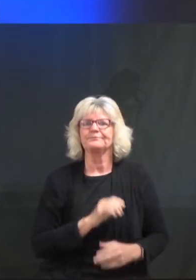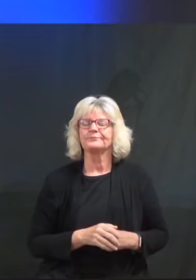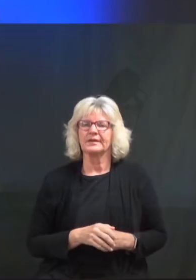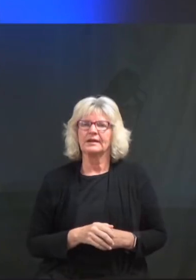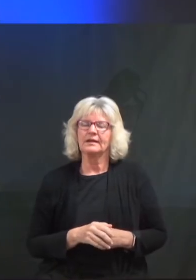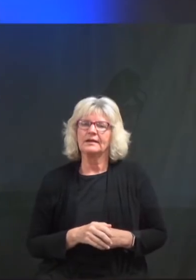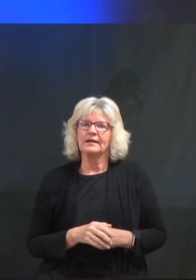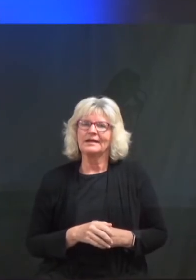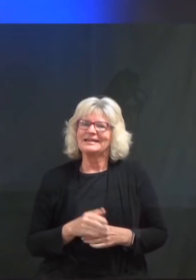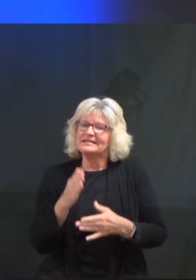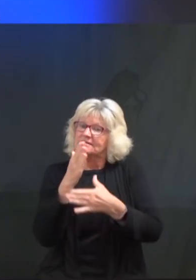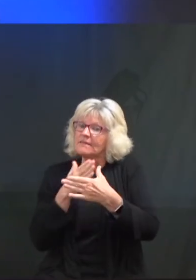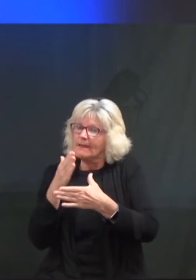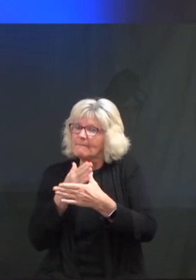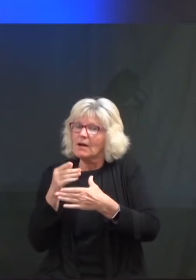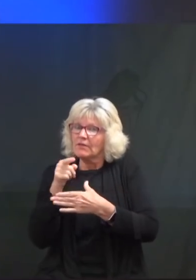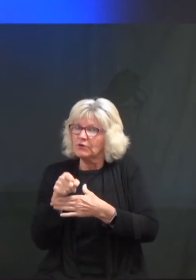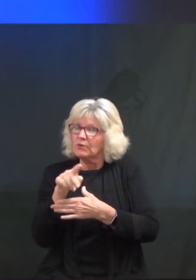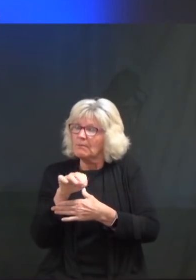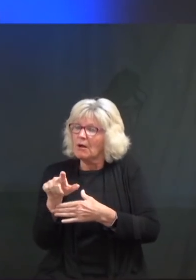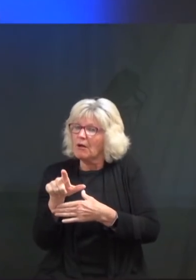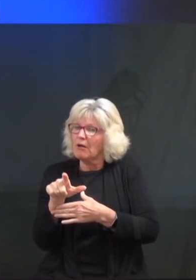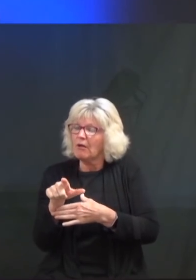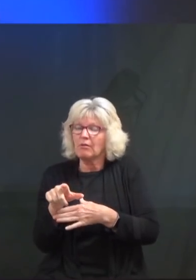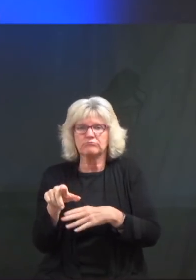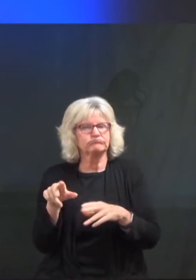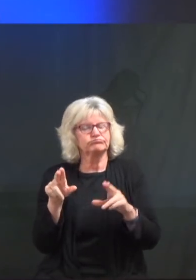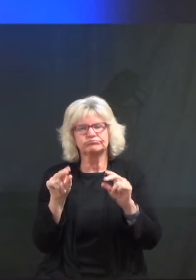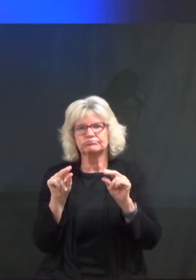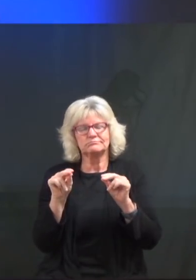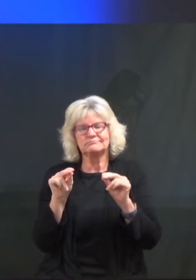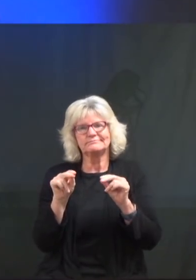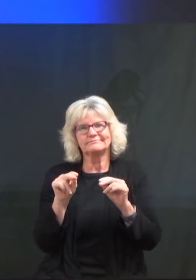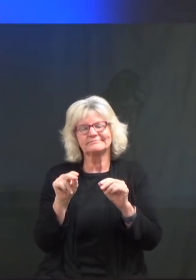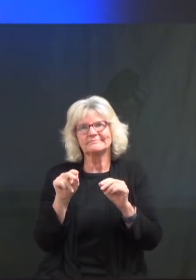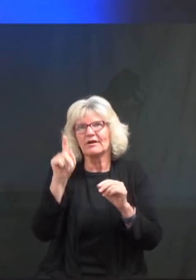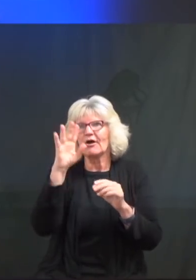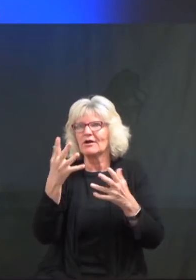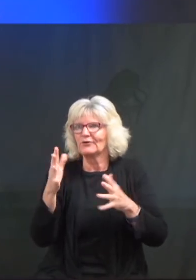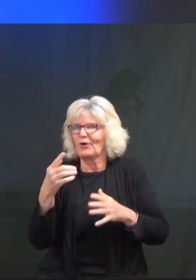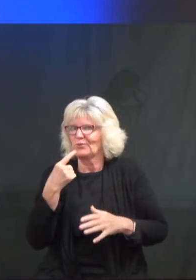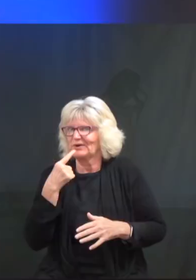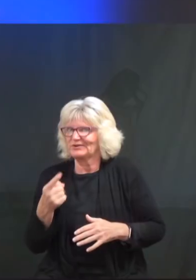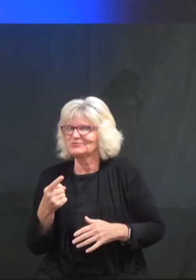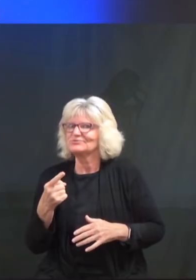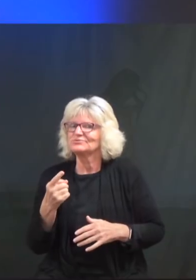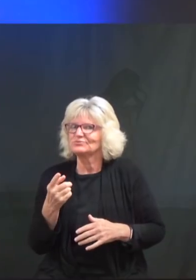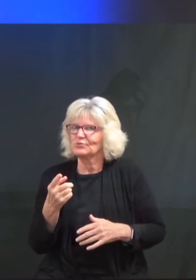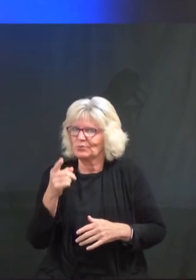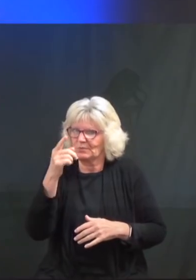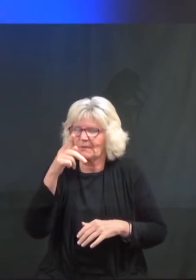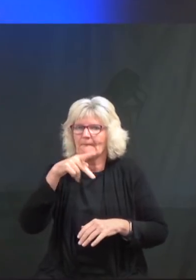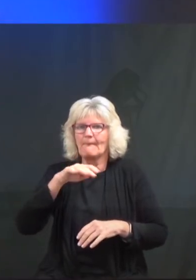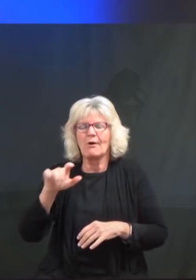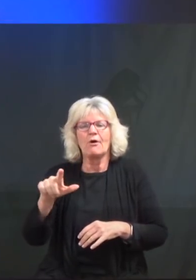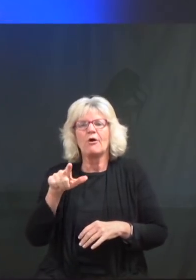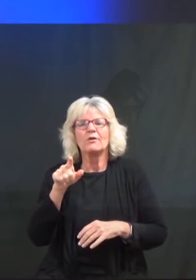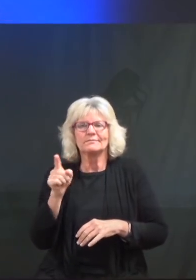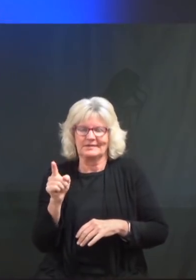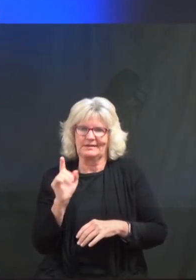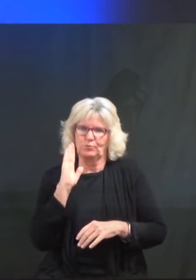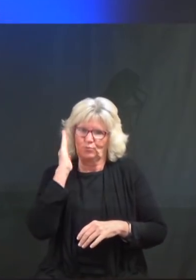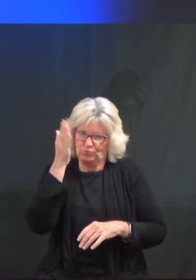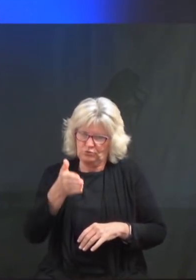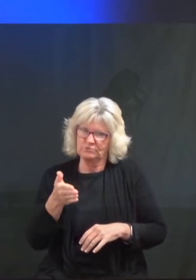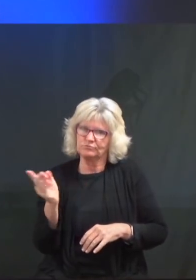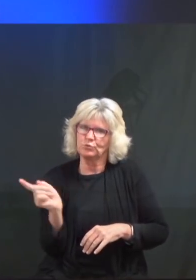because God told Paul early on, you're going to go to Rome. So he said, if they arrest me and take me to Rome, I'm just following the